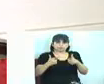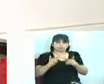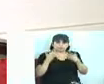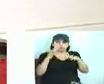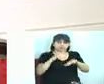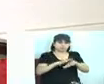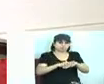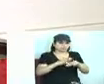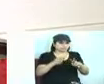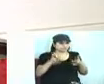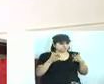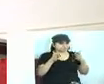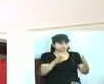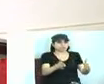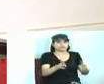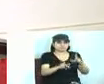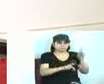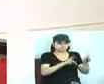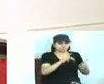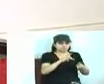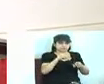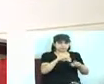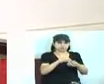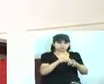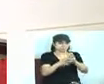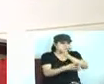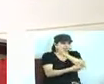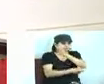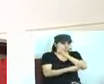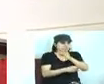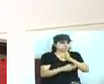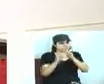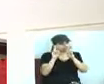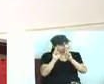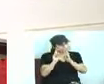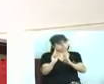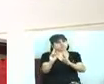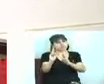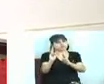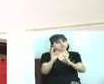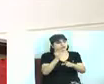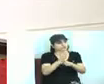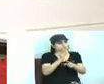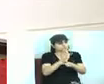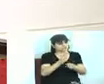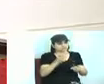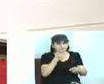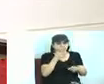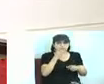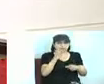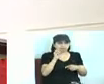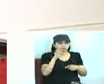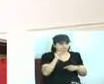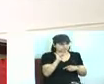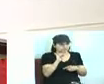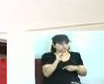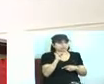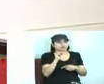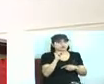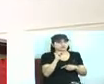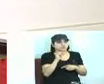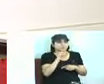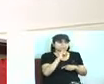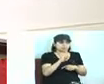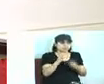people who are in poverty, as well as our Benevolence Fund, where we're helping people to keep the lights on and stay in their homes and pay the rent. And so we